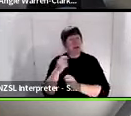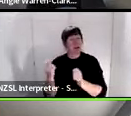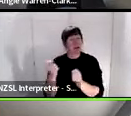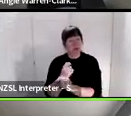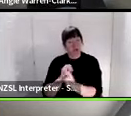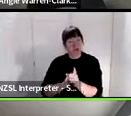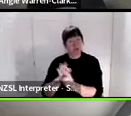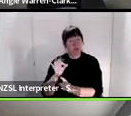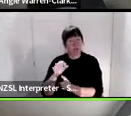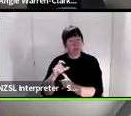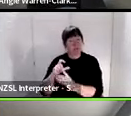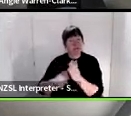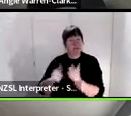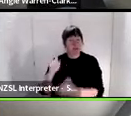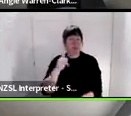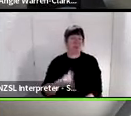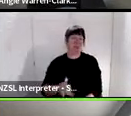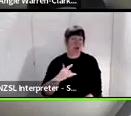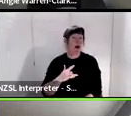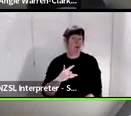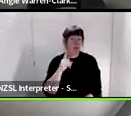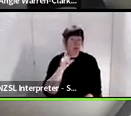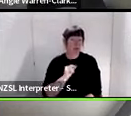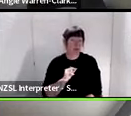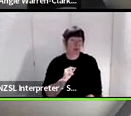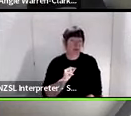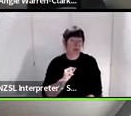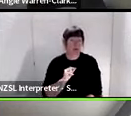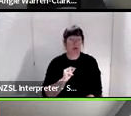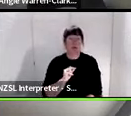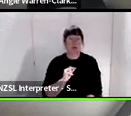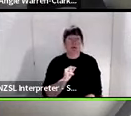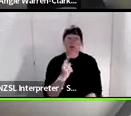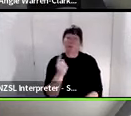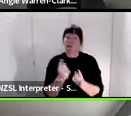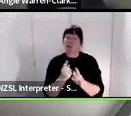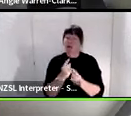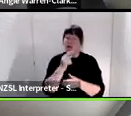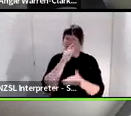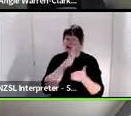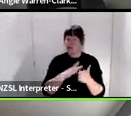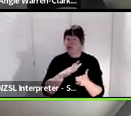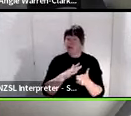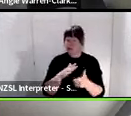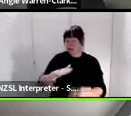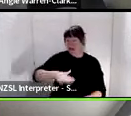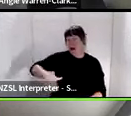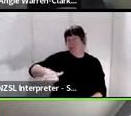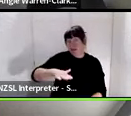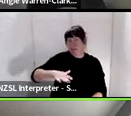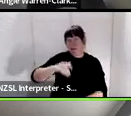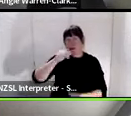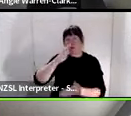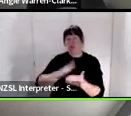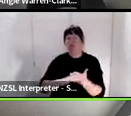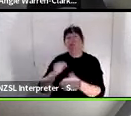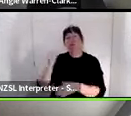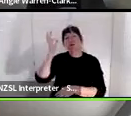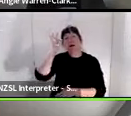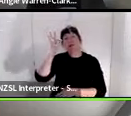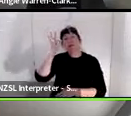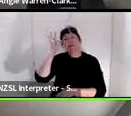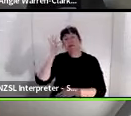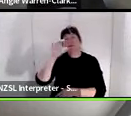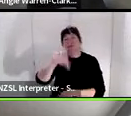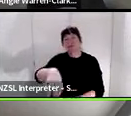disabled people's lives. And one thing we experience is council facilities. For example, the Auckland